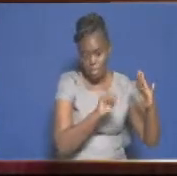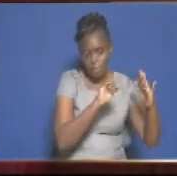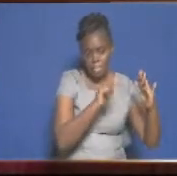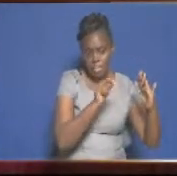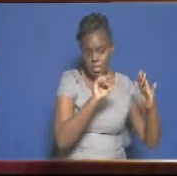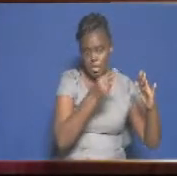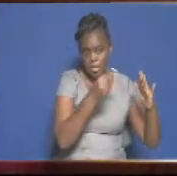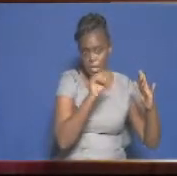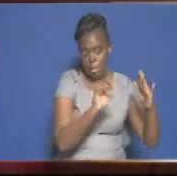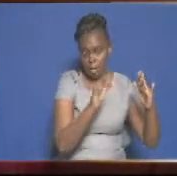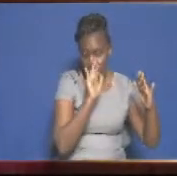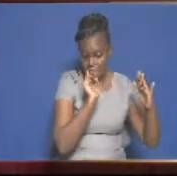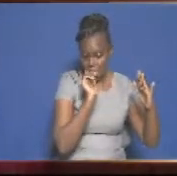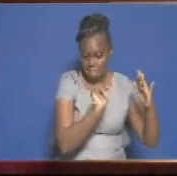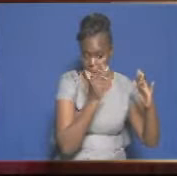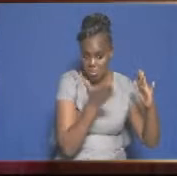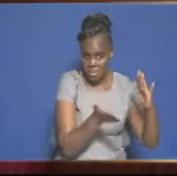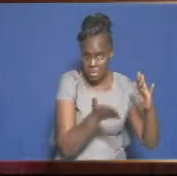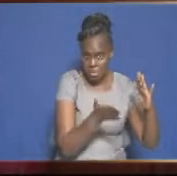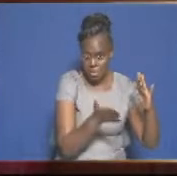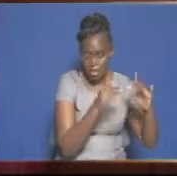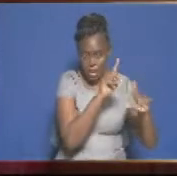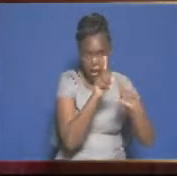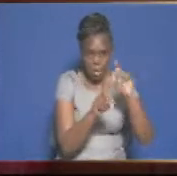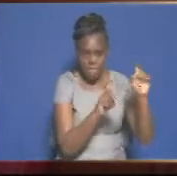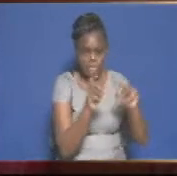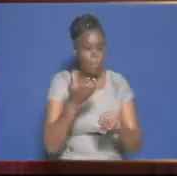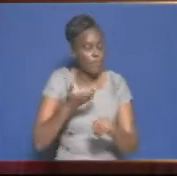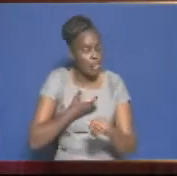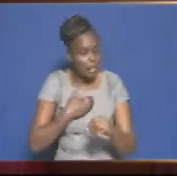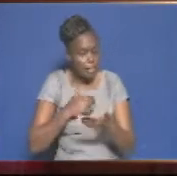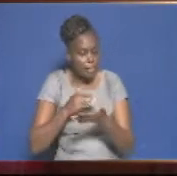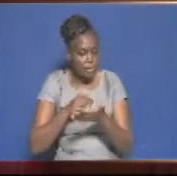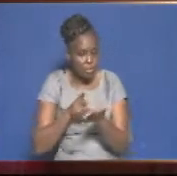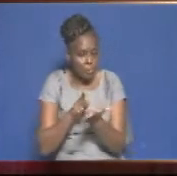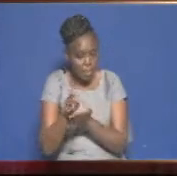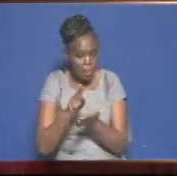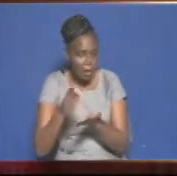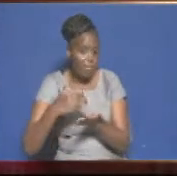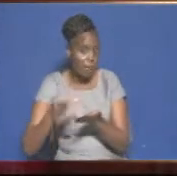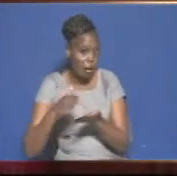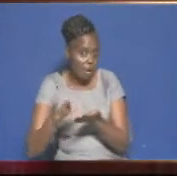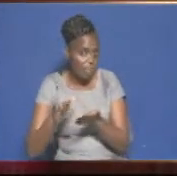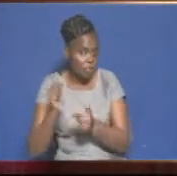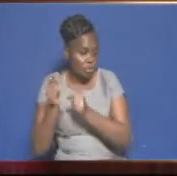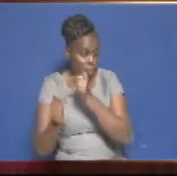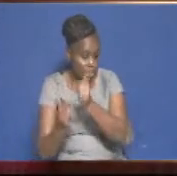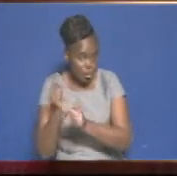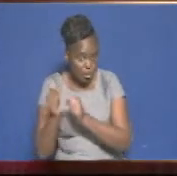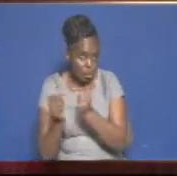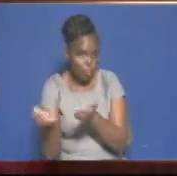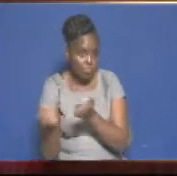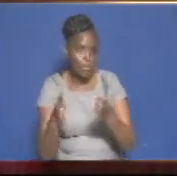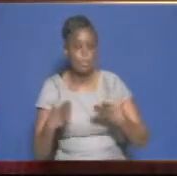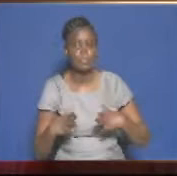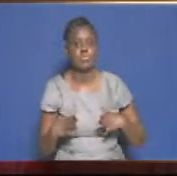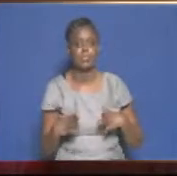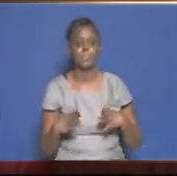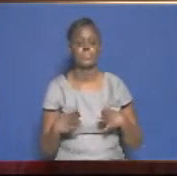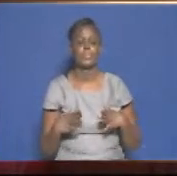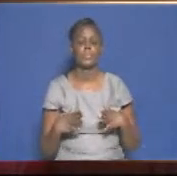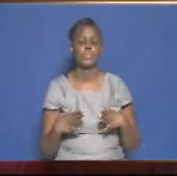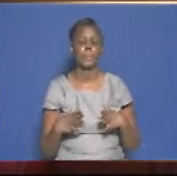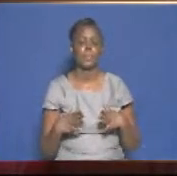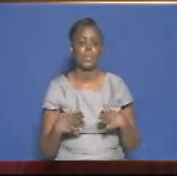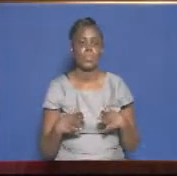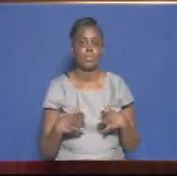and the Examination Council is paying rents to business people, Mr. Speaker.